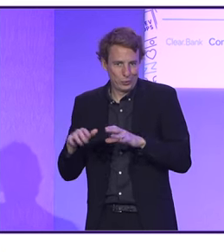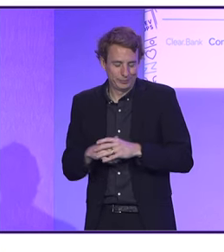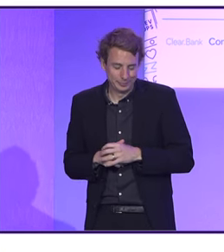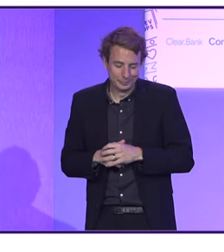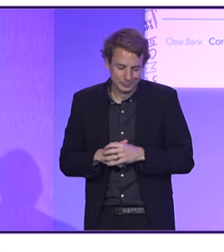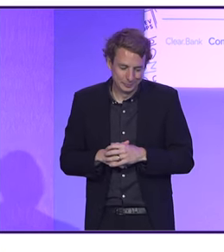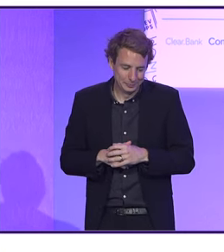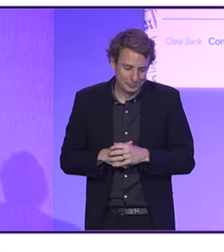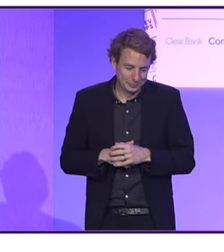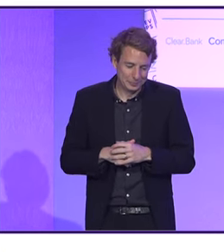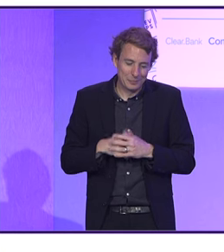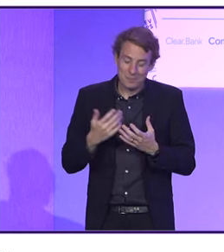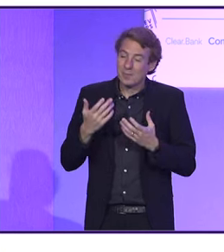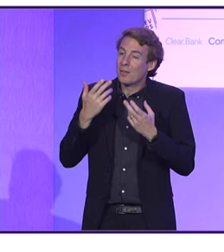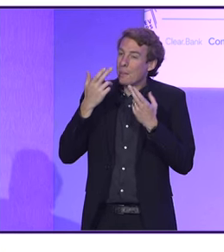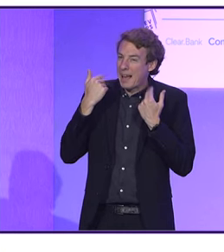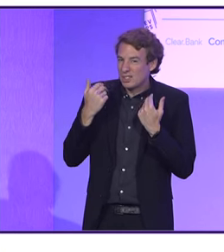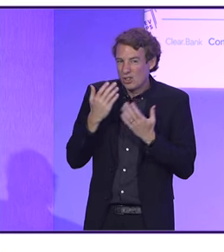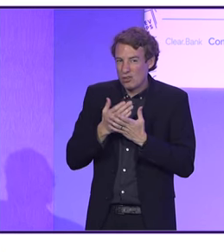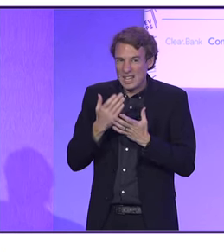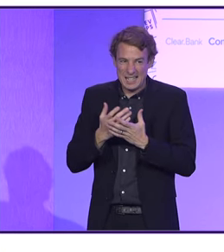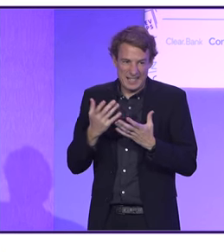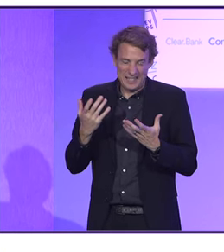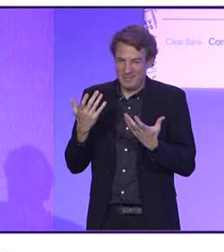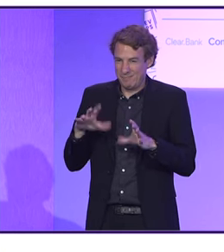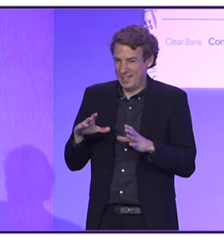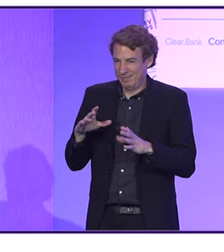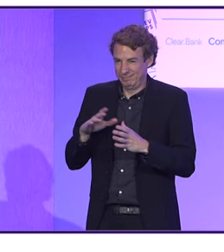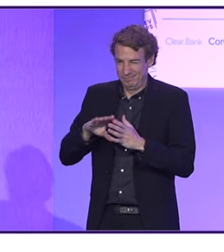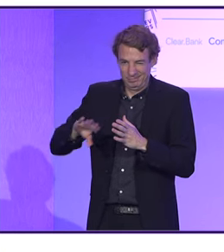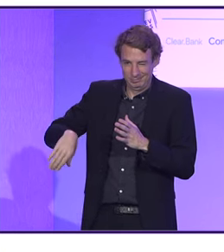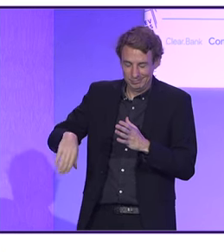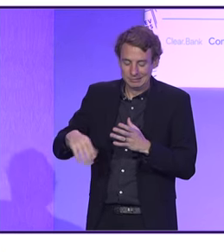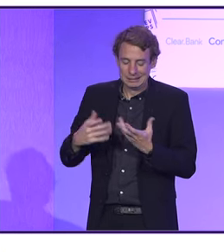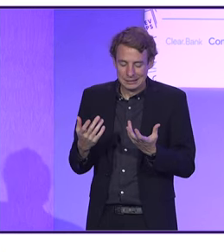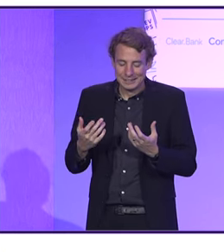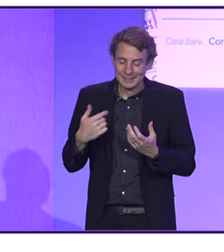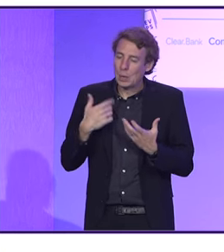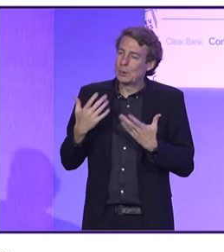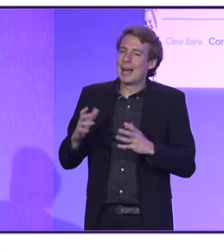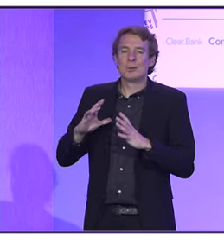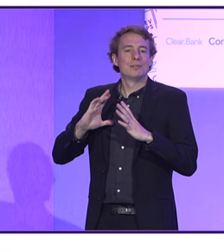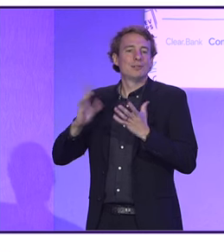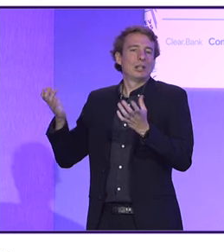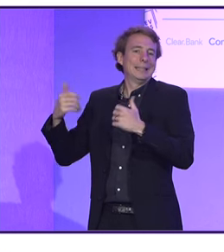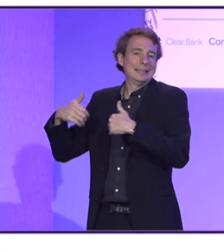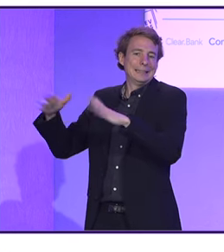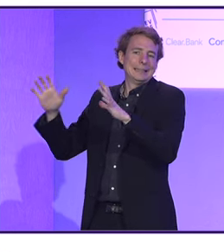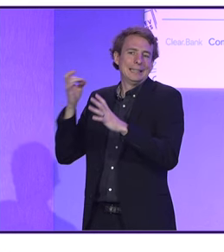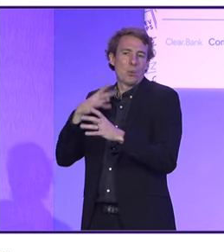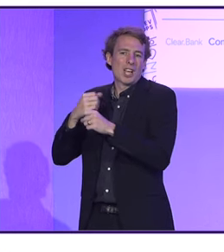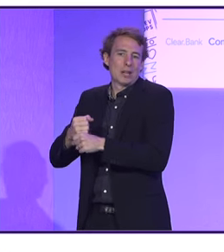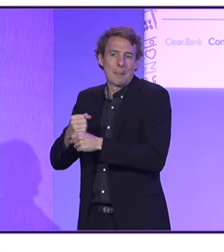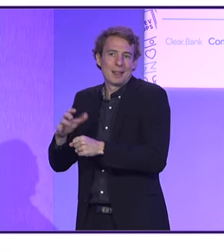We have outgrown the badger over the years, even before some of this infrastructure work that I'm going to talk about. So he's now roaming free in the countryside of Whitechapel, I